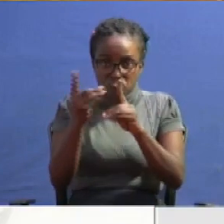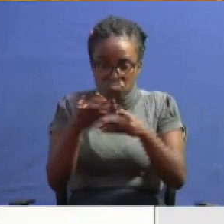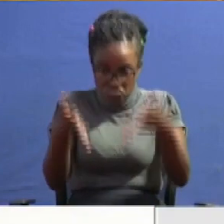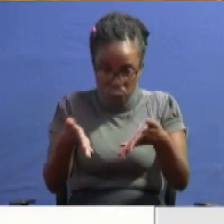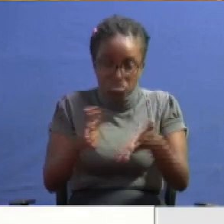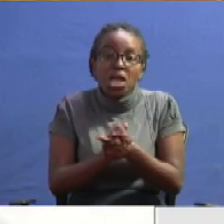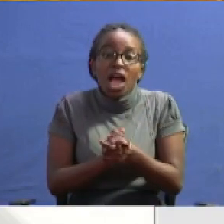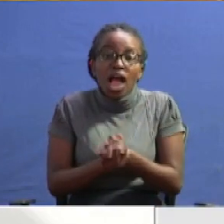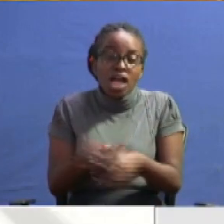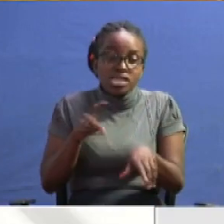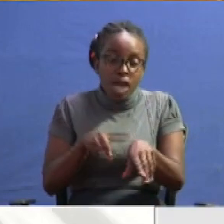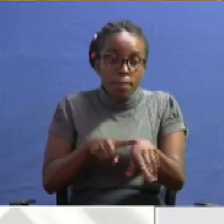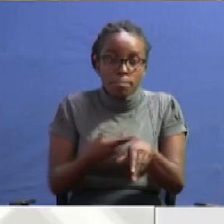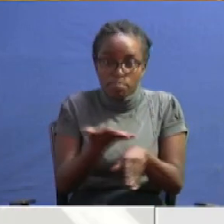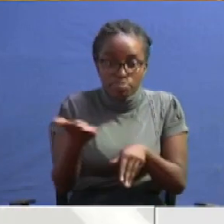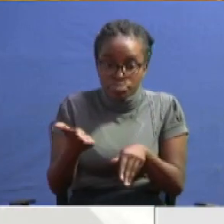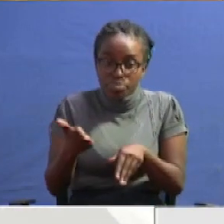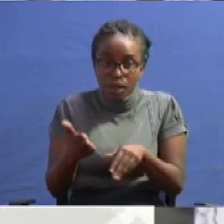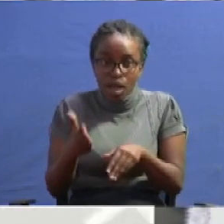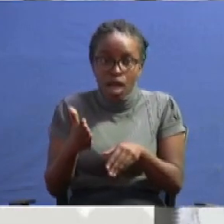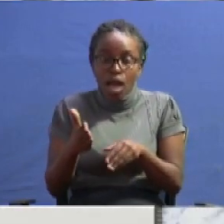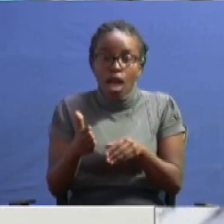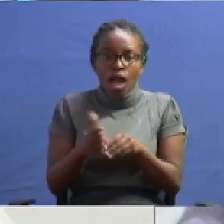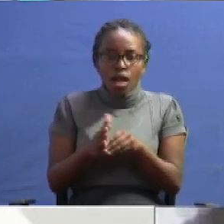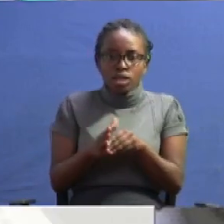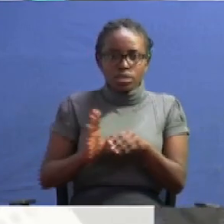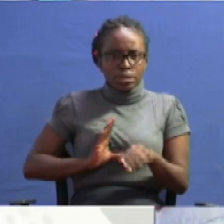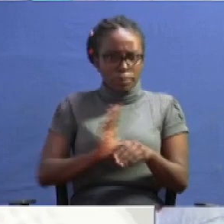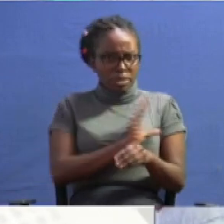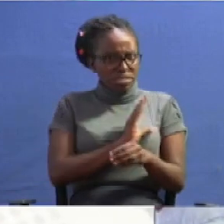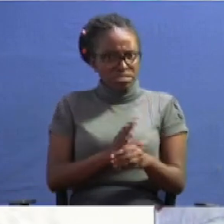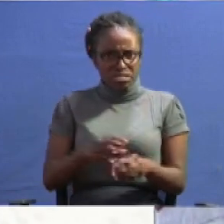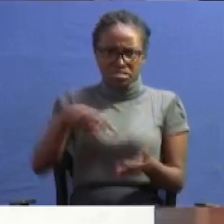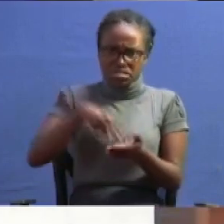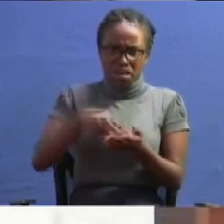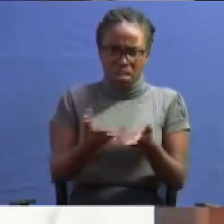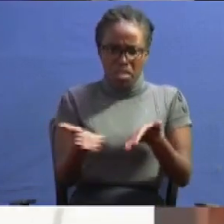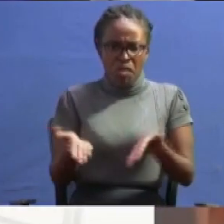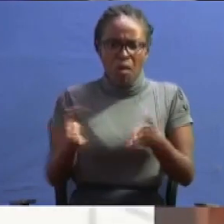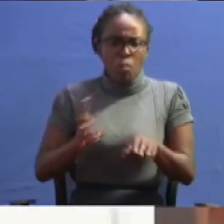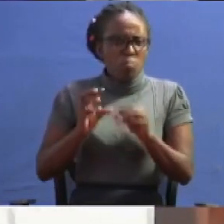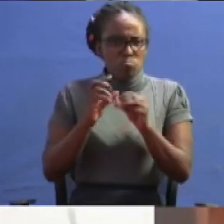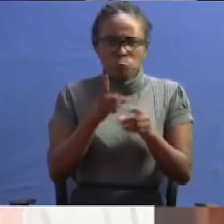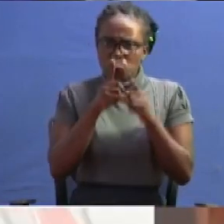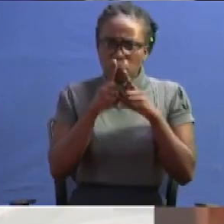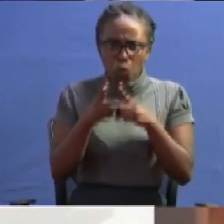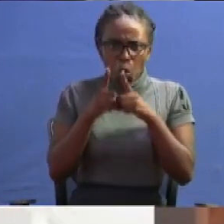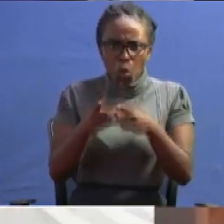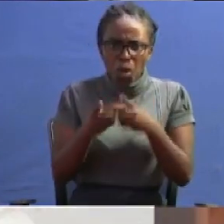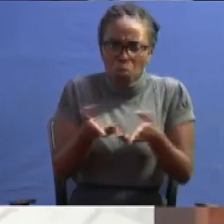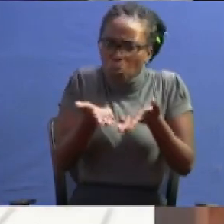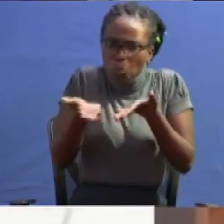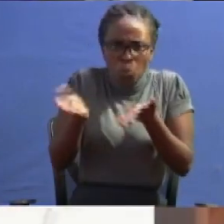LSK claims that the parliamentary committee did not meet the standards as it did not provide a full report on who was to blame in the fake fertilizer